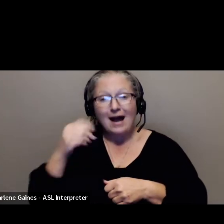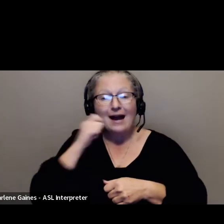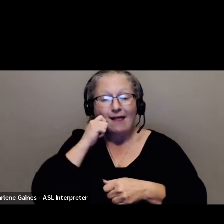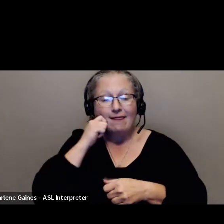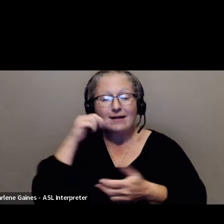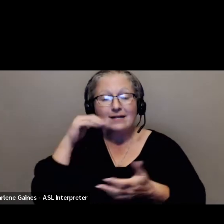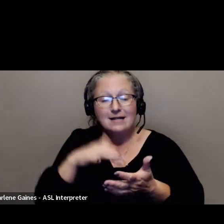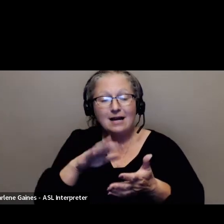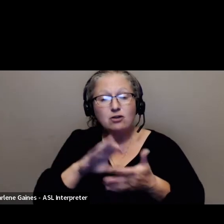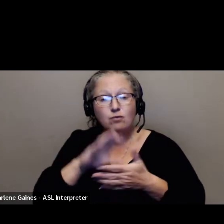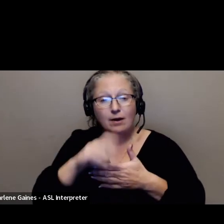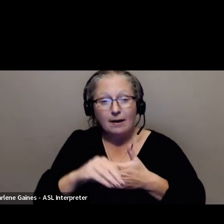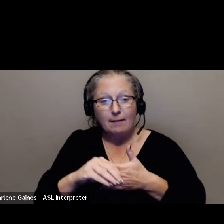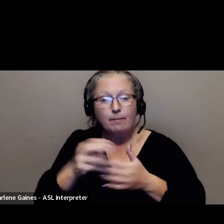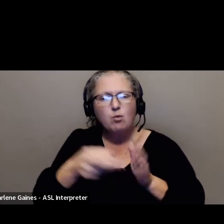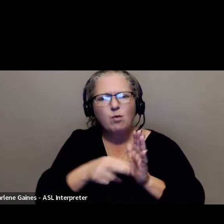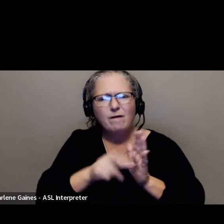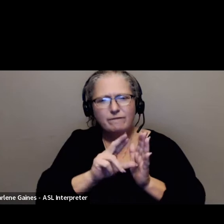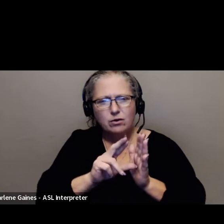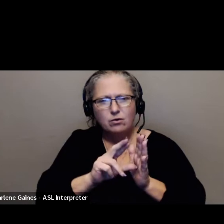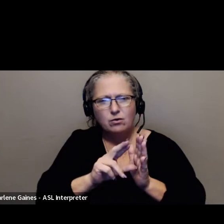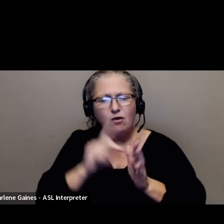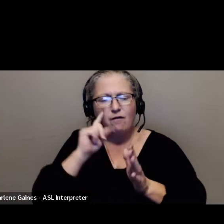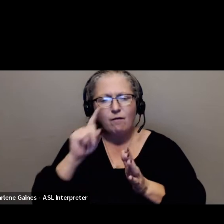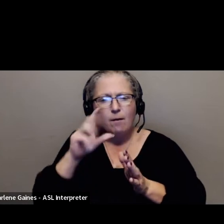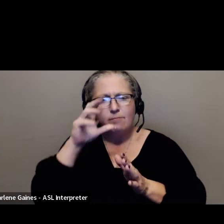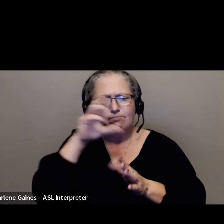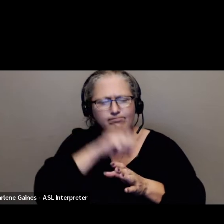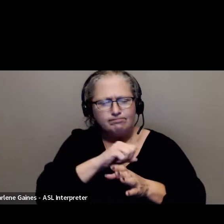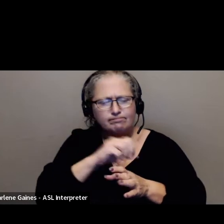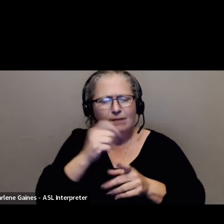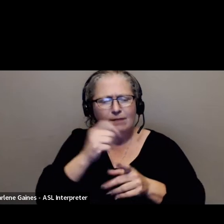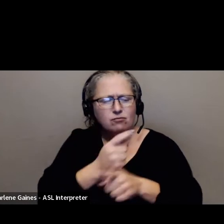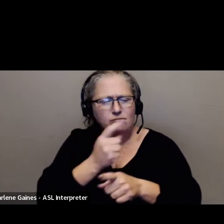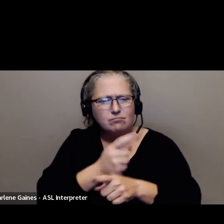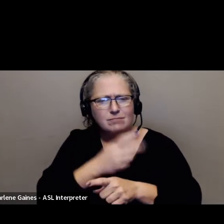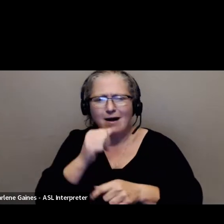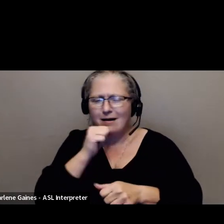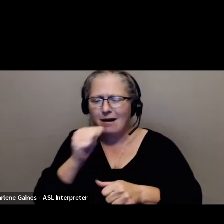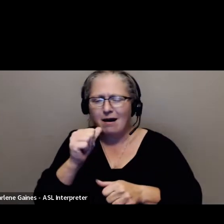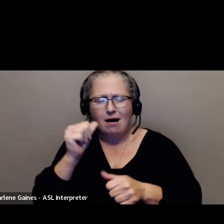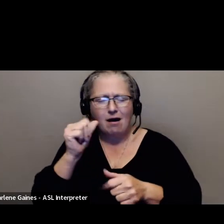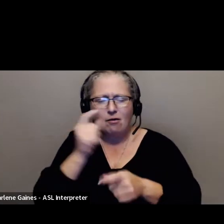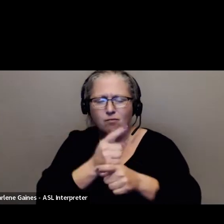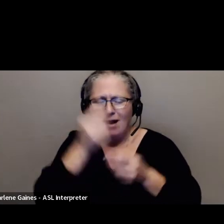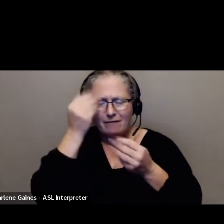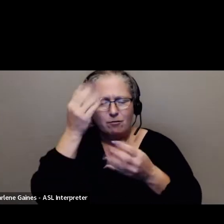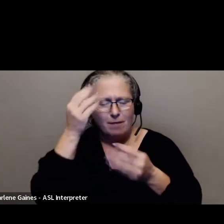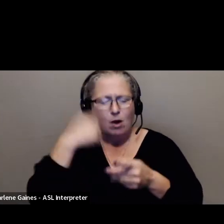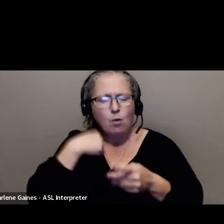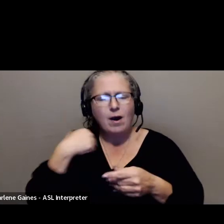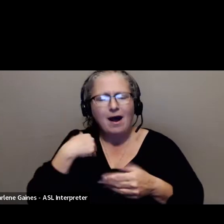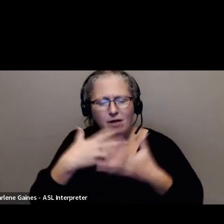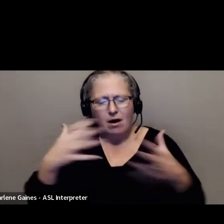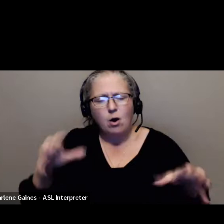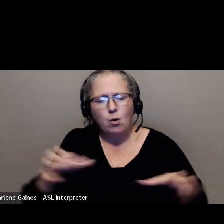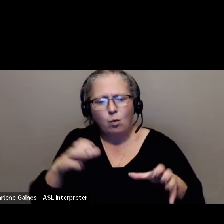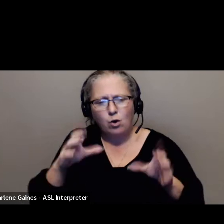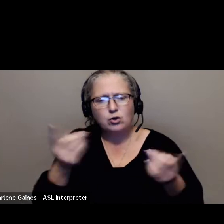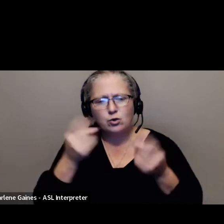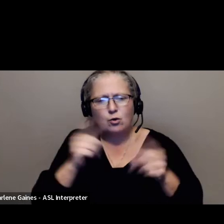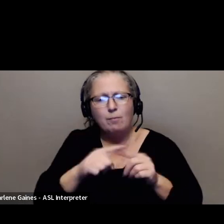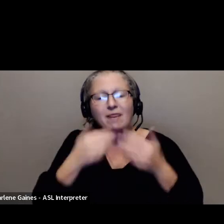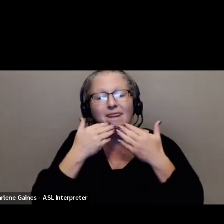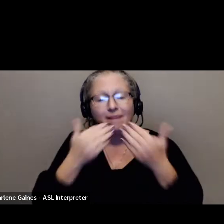studies curricula be reviewed for gaps, inaccuracy, and blatant misinformation. We have work to do, but I thank